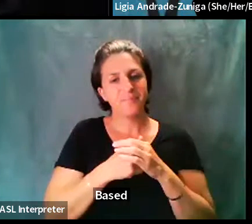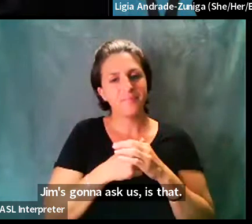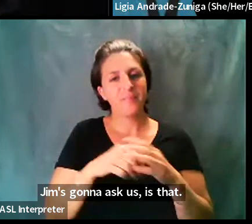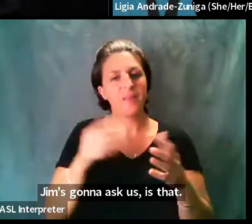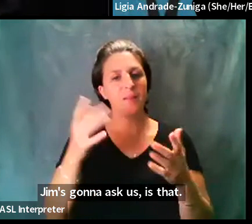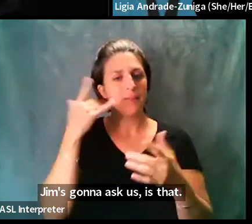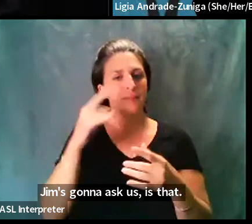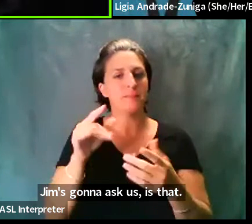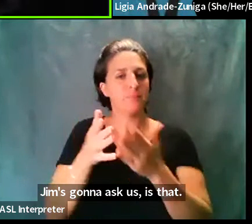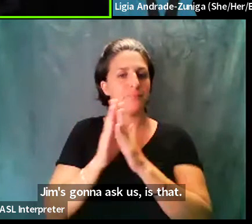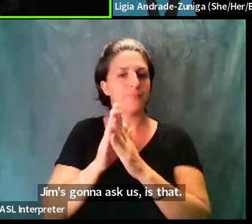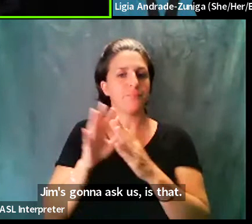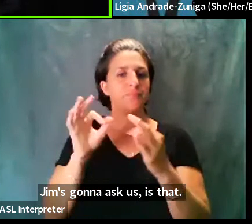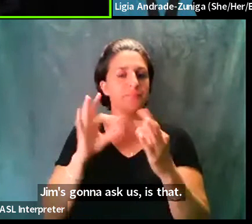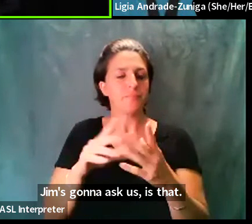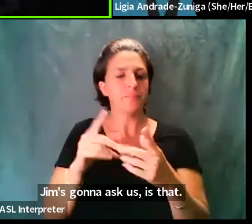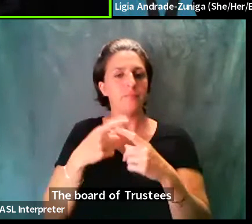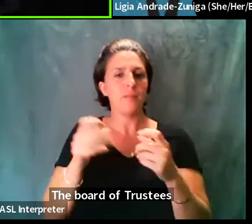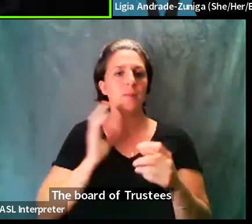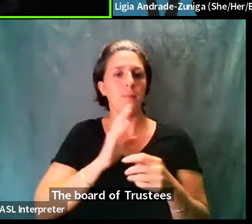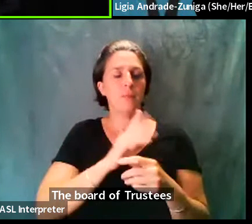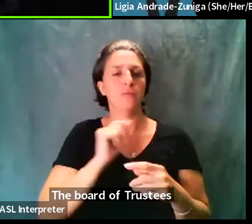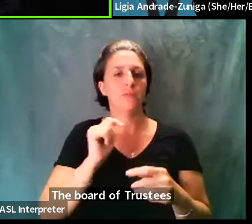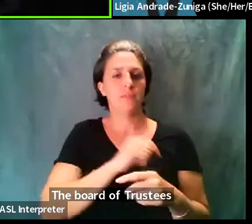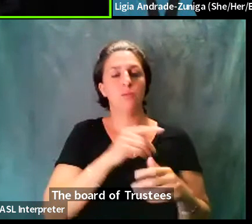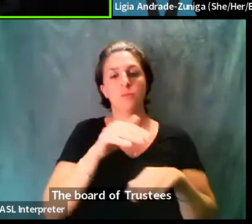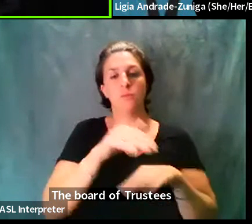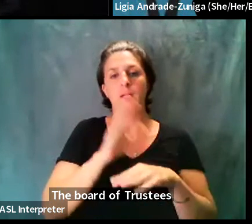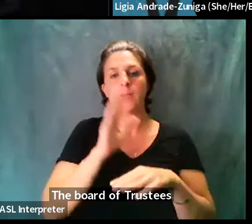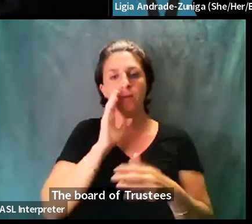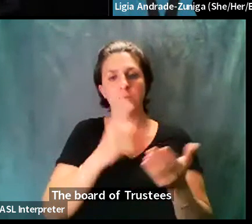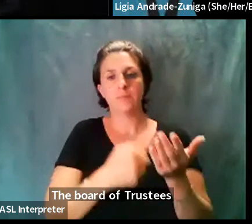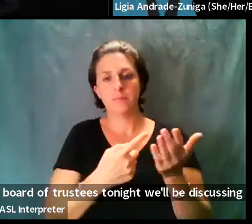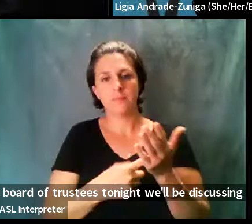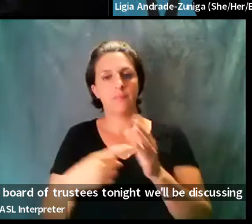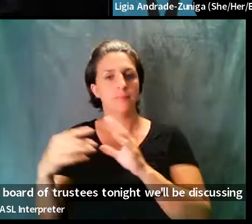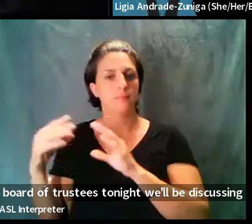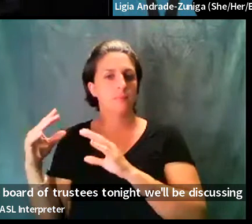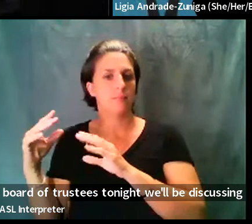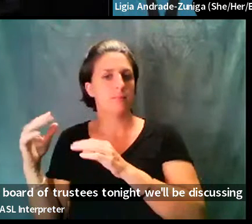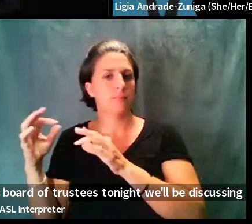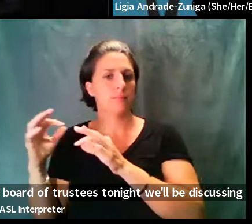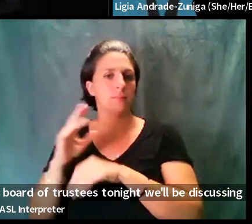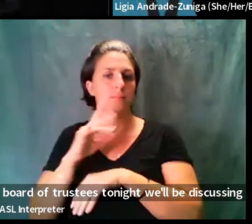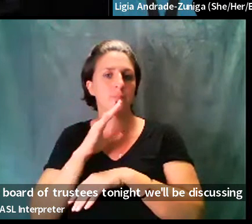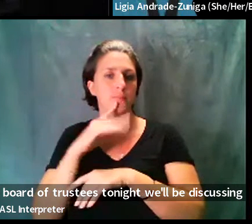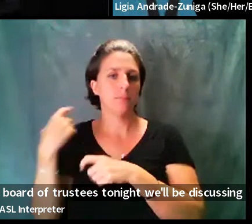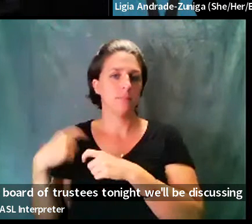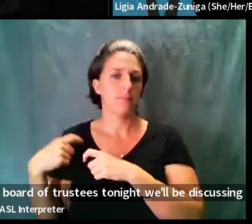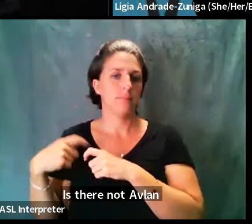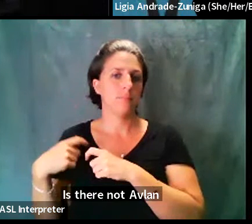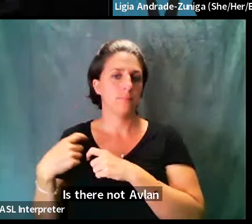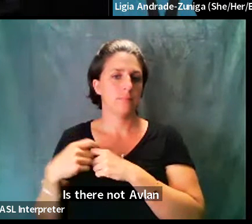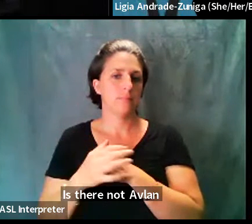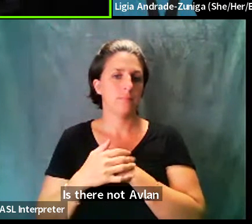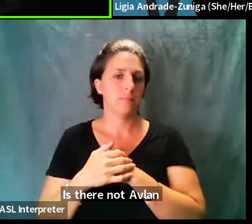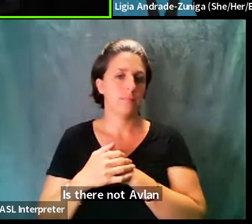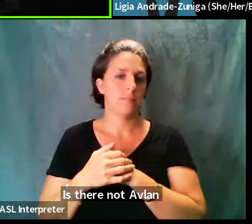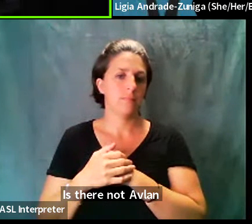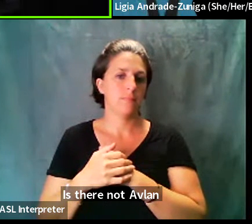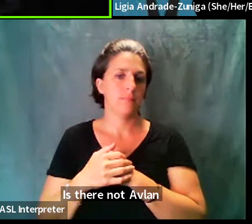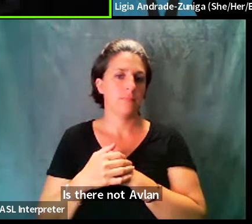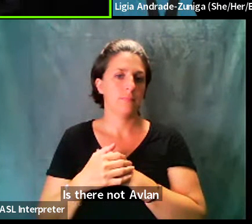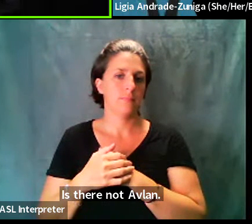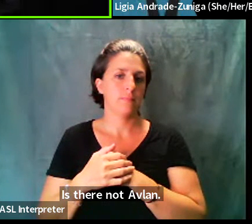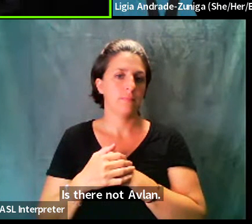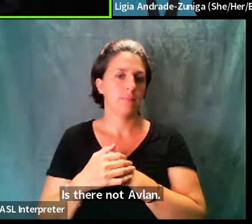Board of Trustees. Tonight we'll be discussing cell Esta noche phone, vamos a hablar sobre We're cell getting phone